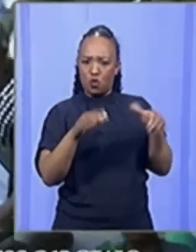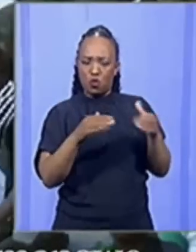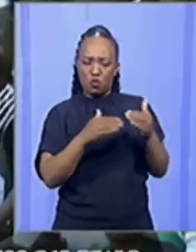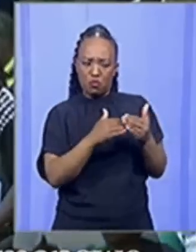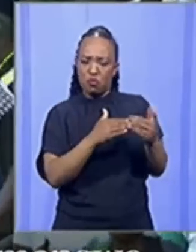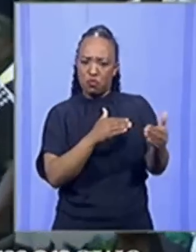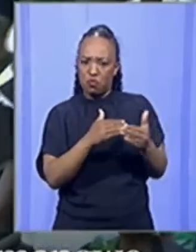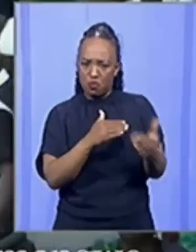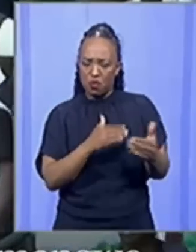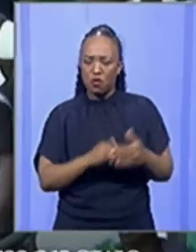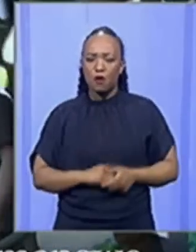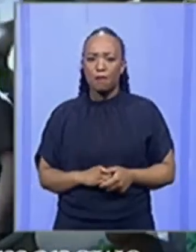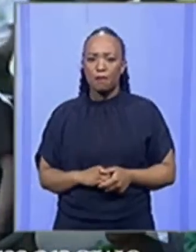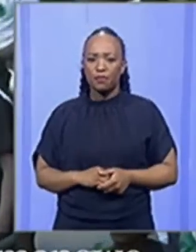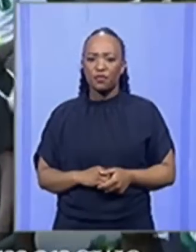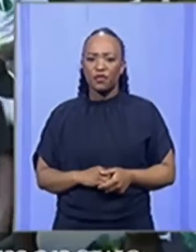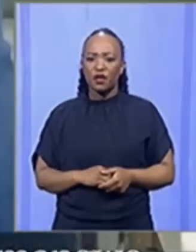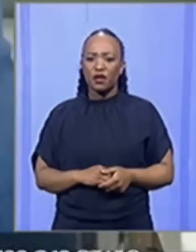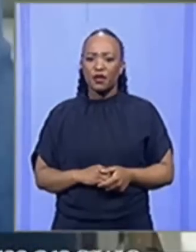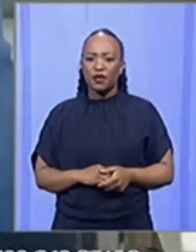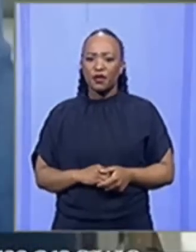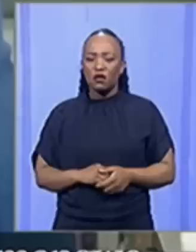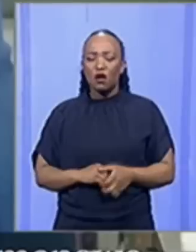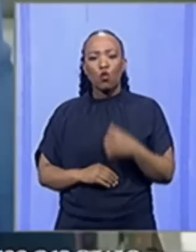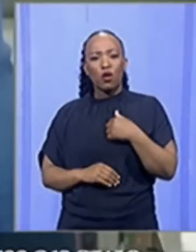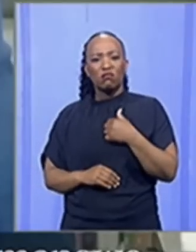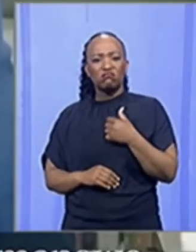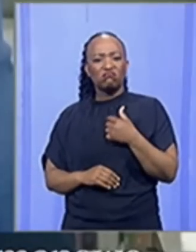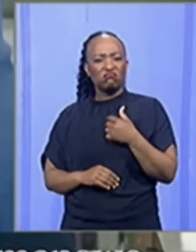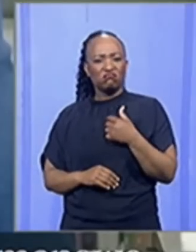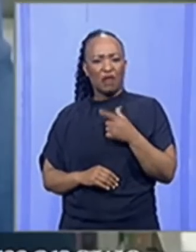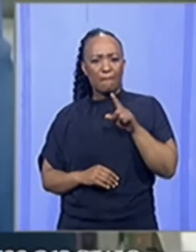It should not be surprising that